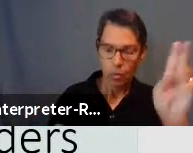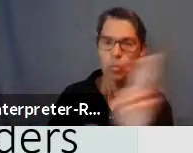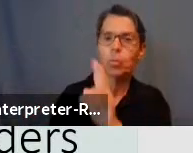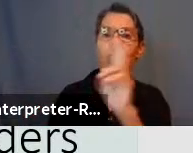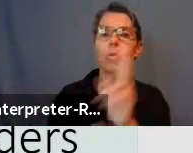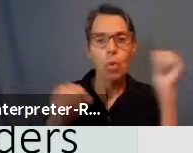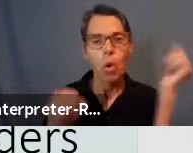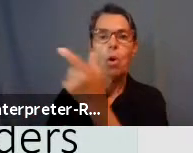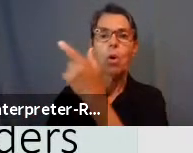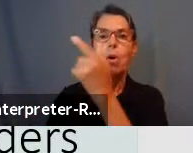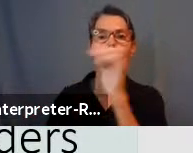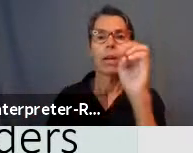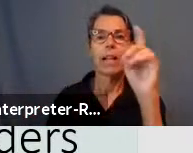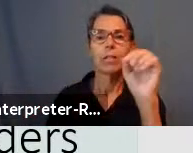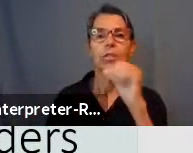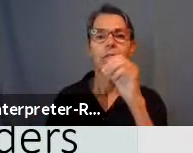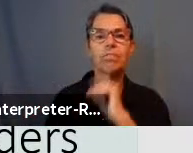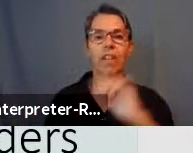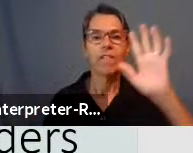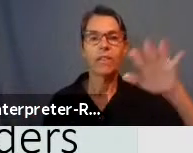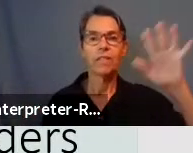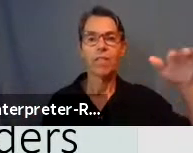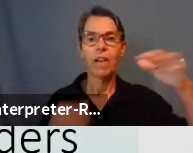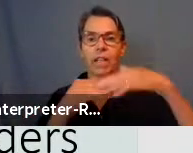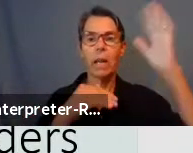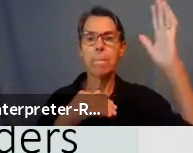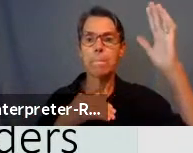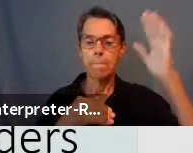so we started rolling out with 55 and up